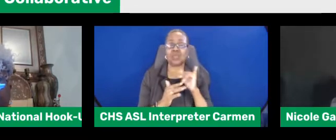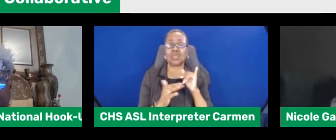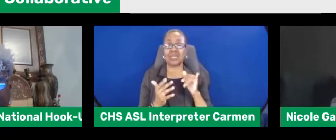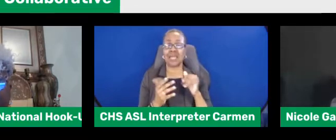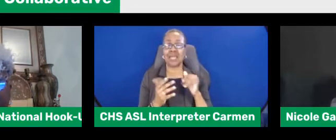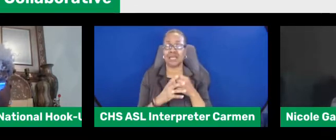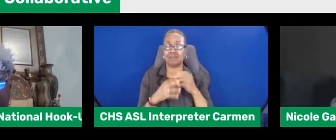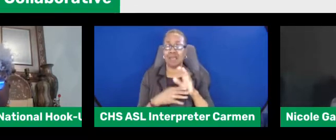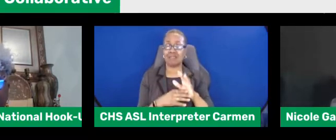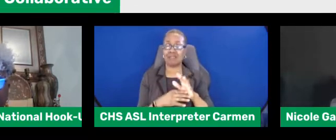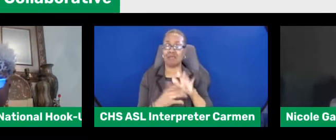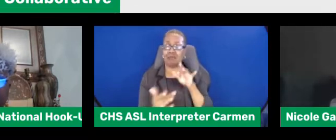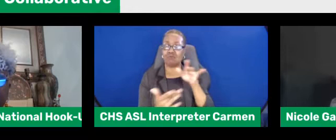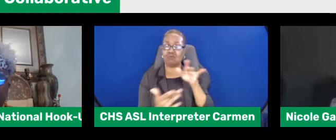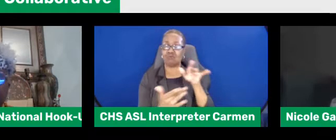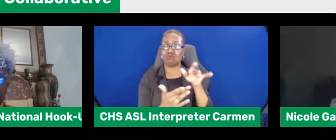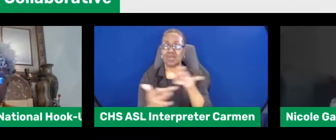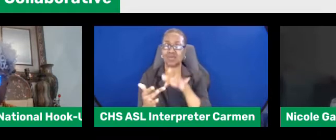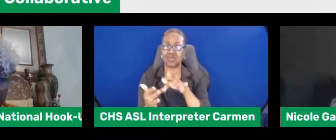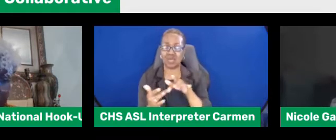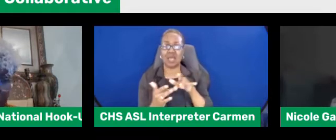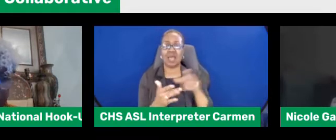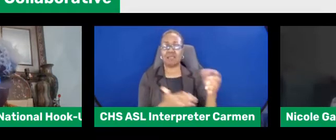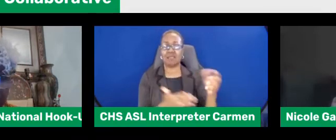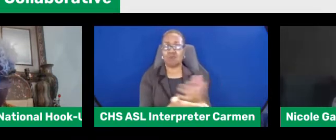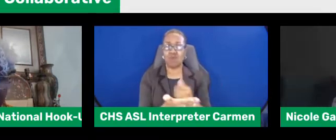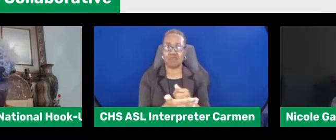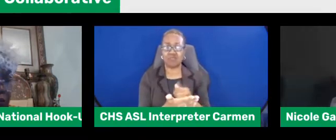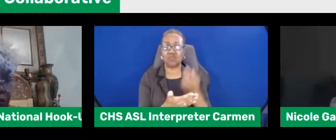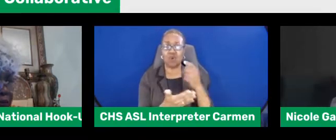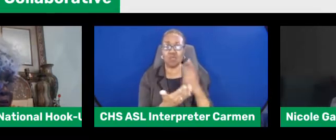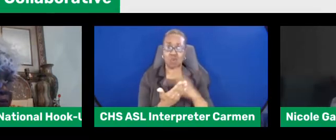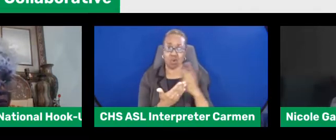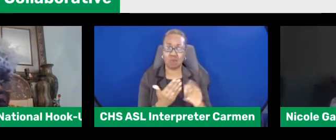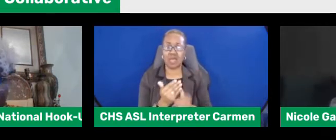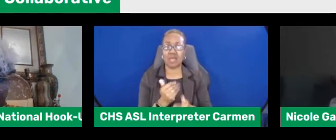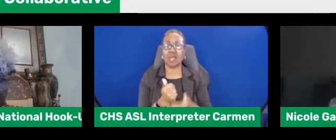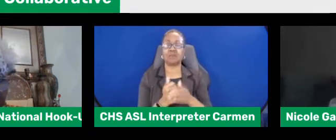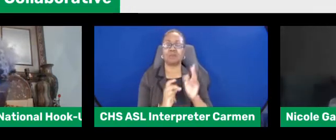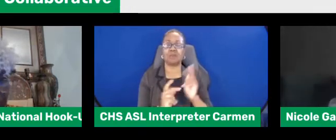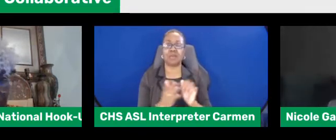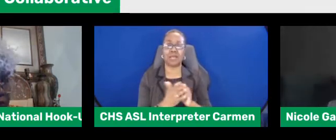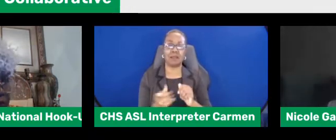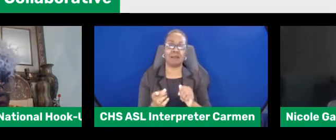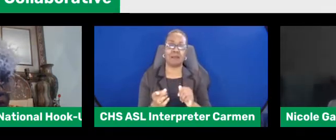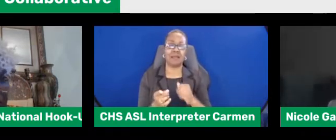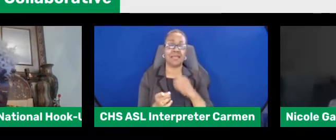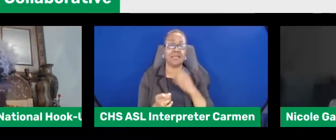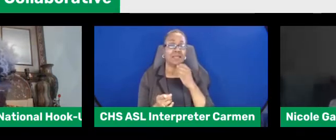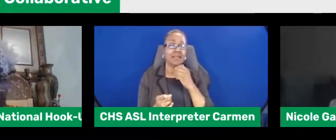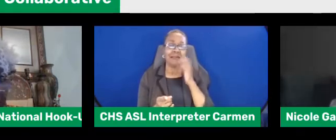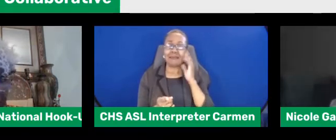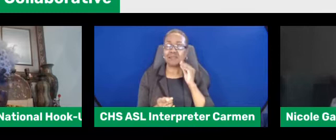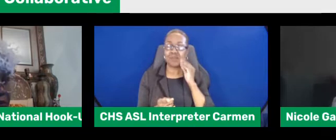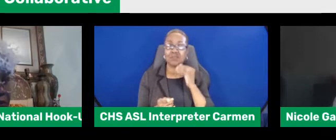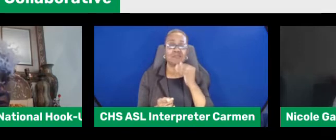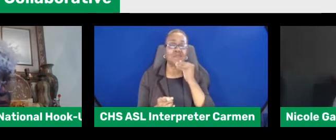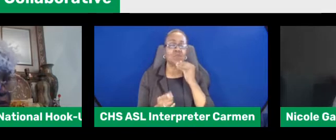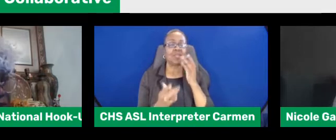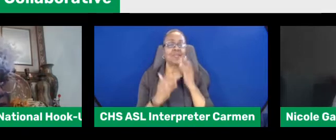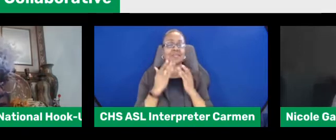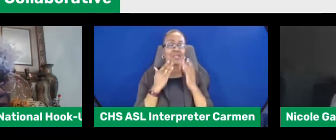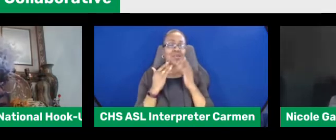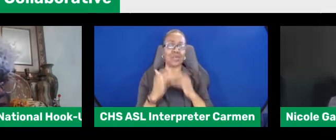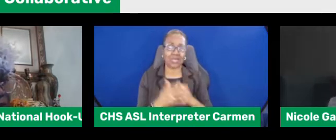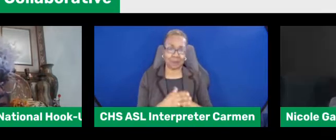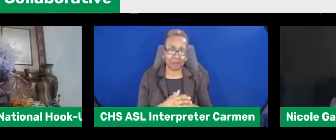their reach and their revenue for the program, which only helps those that are suffering from food insecurity. Providing